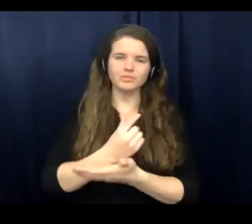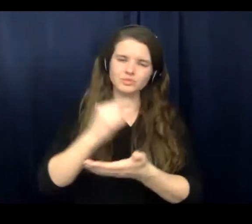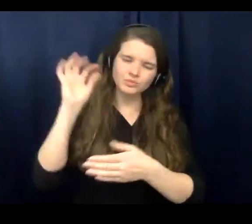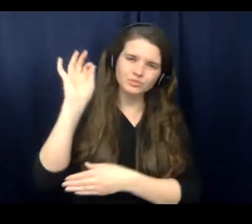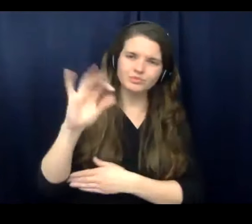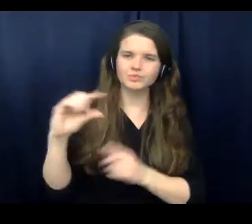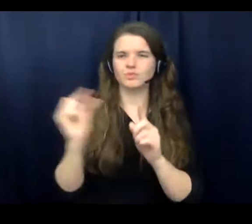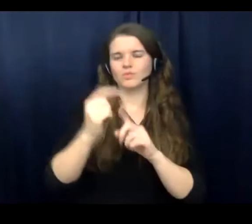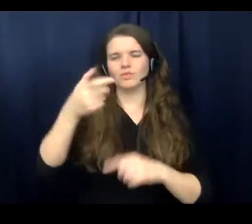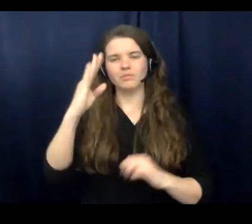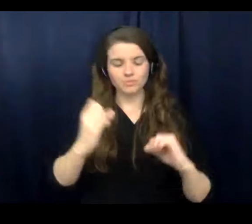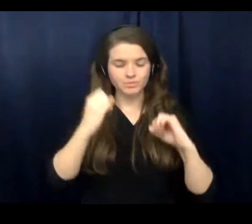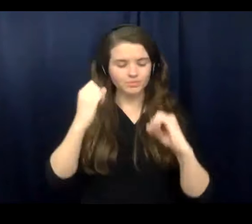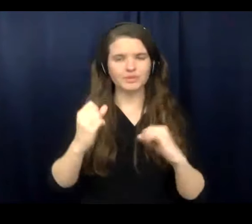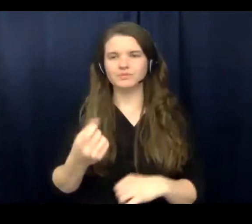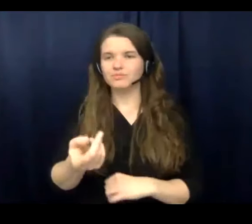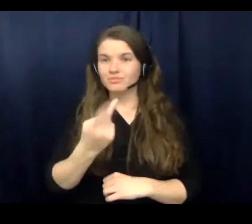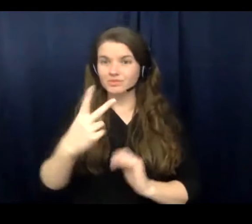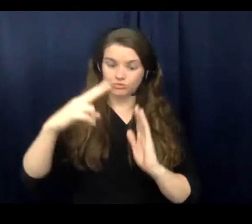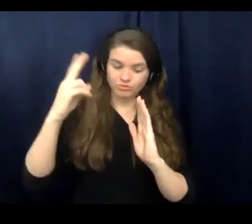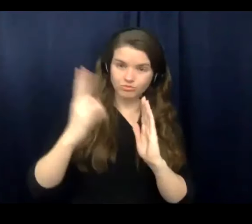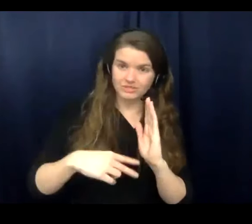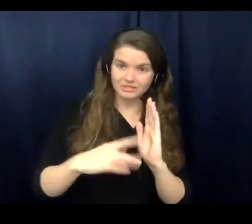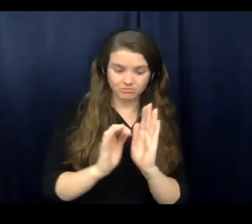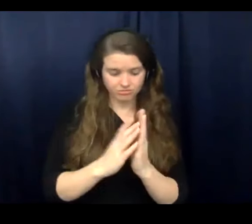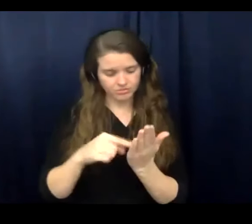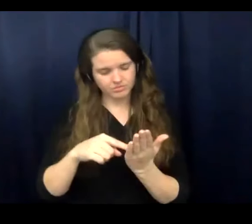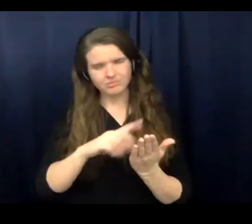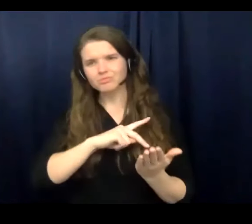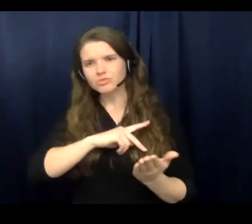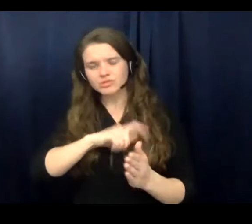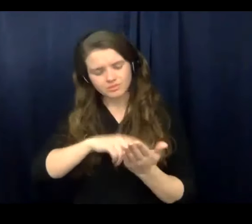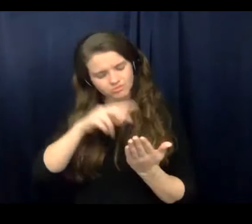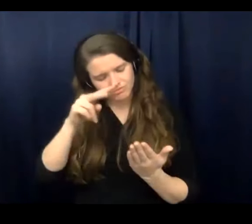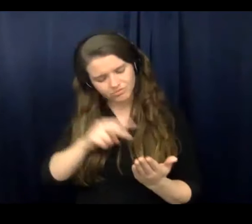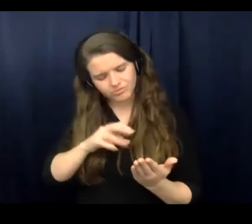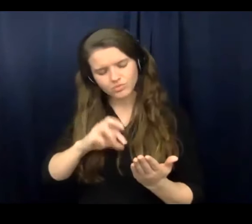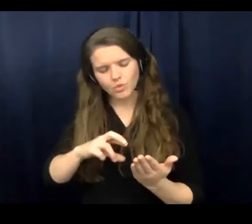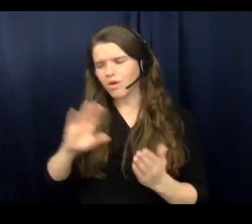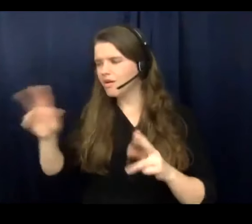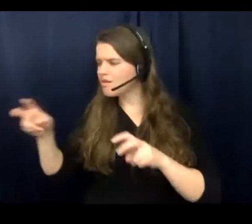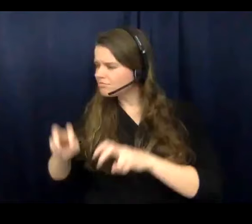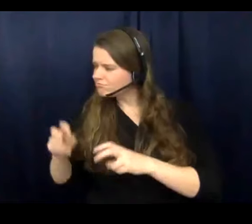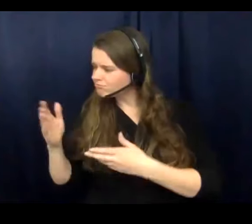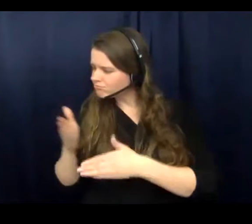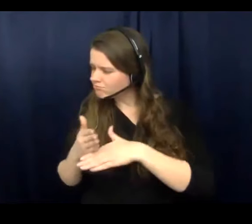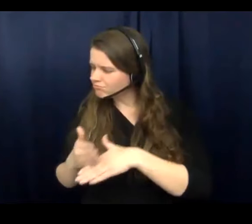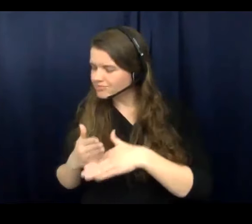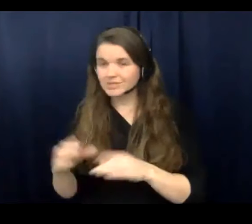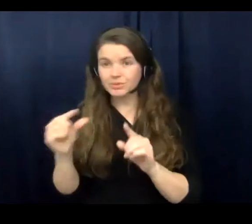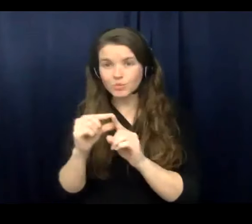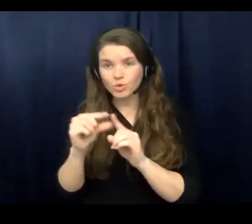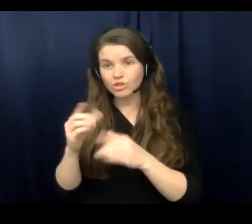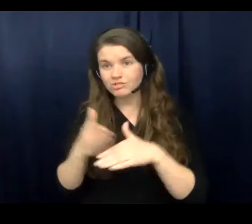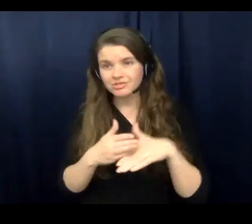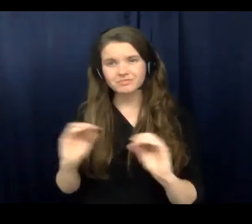it powerful. You and I, when we read the scriptures in our personal time, or we share the scripture with someone else, you're not just sharing words. You're